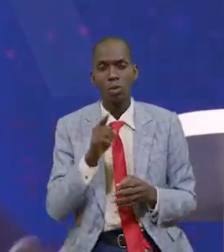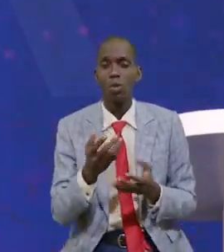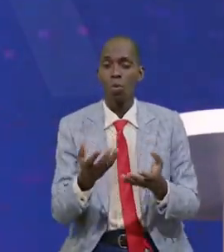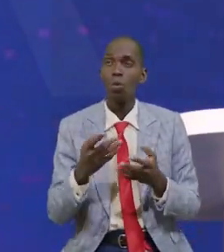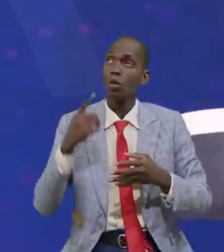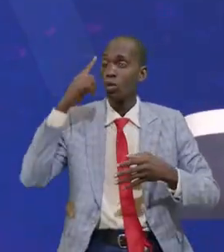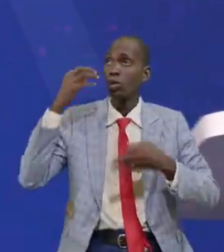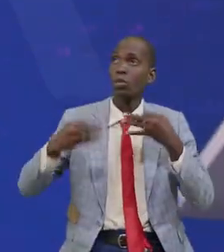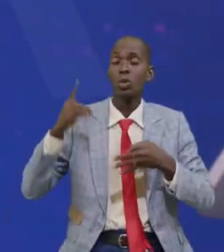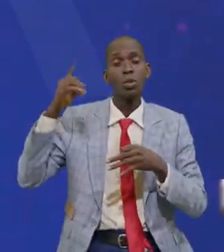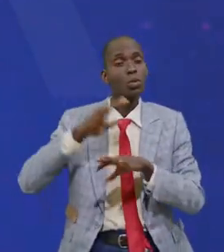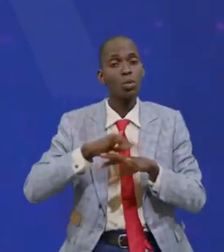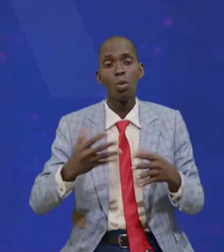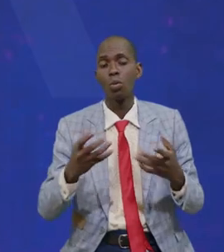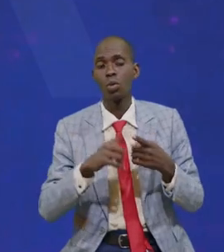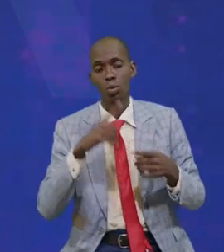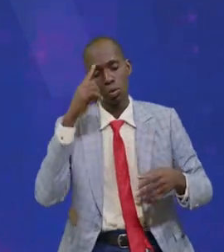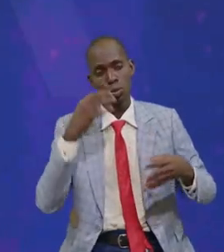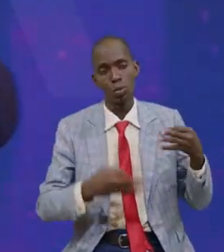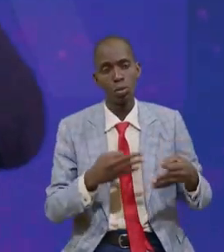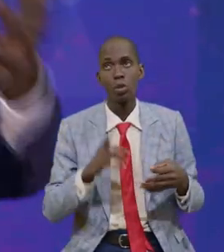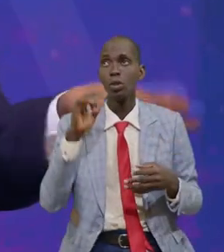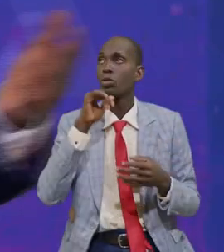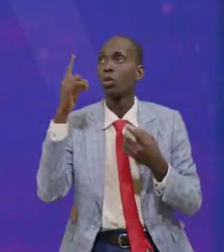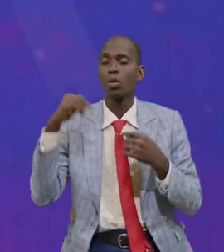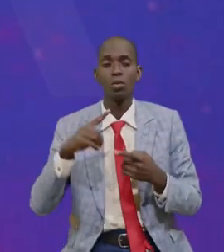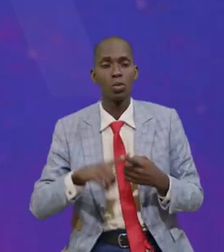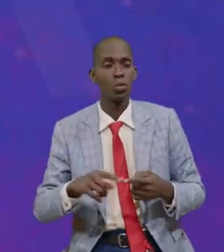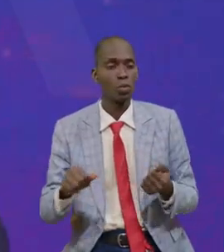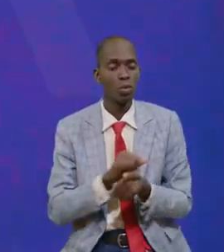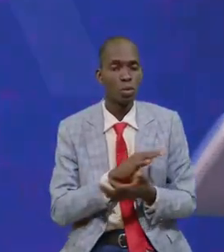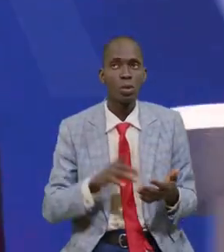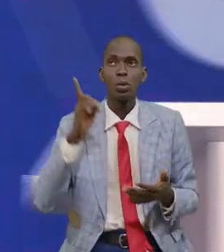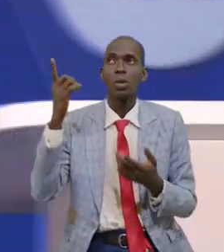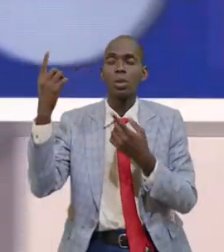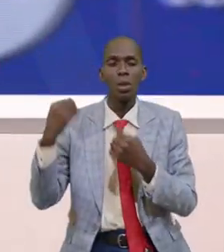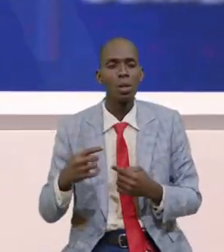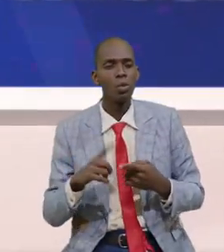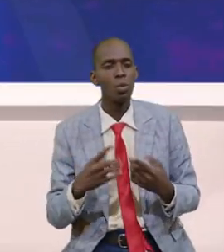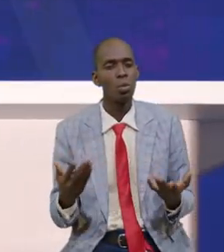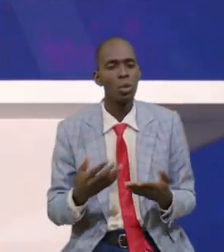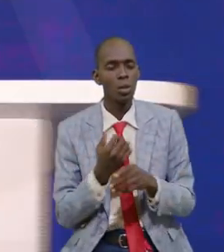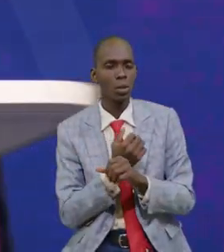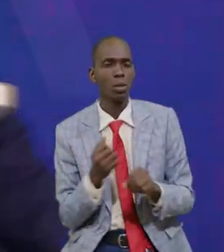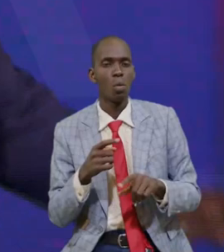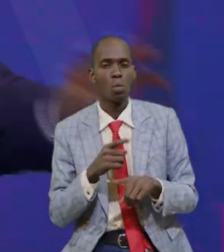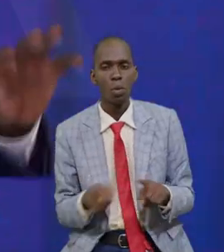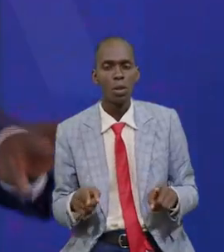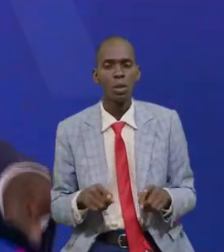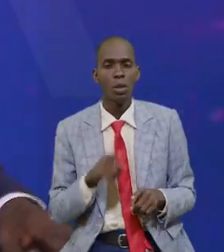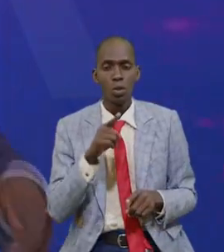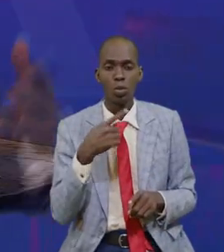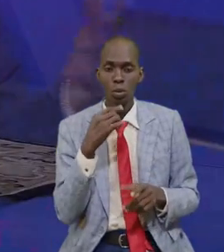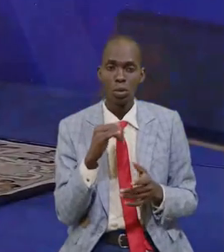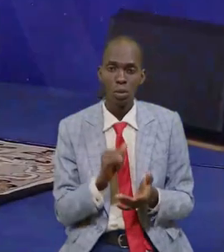come to condemn. He has not come to judge. He has come to save. But you see, I'm looking for that judgment.